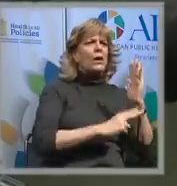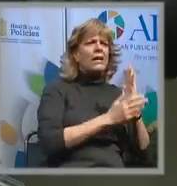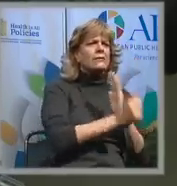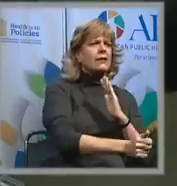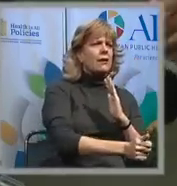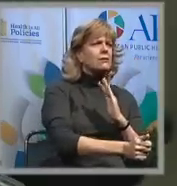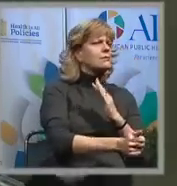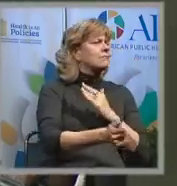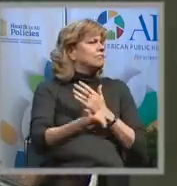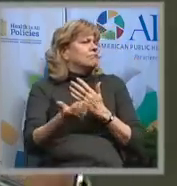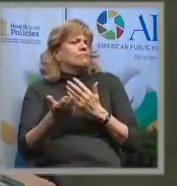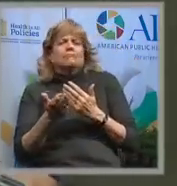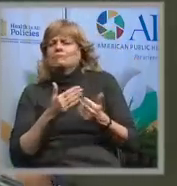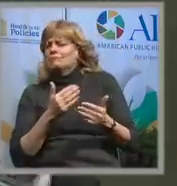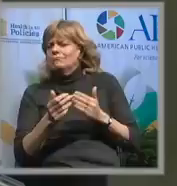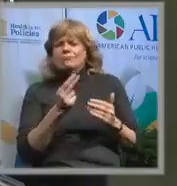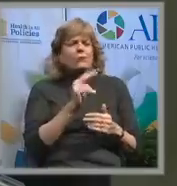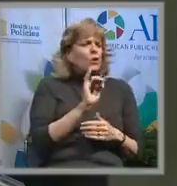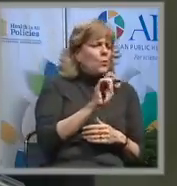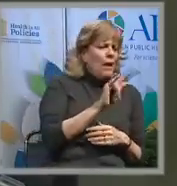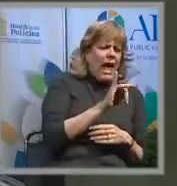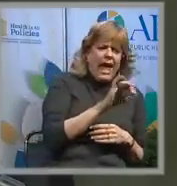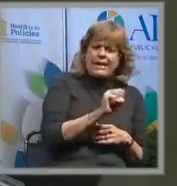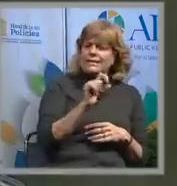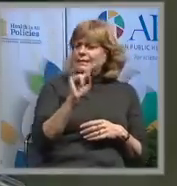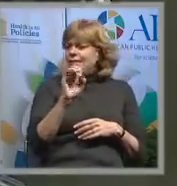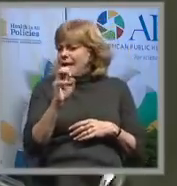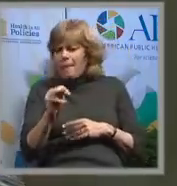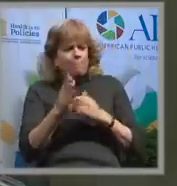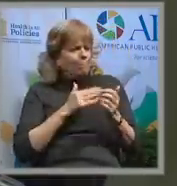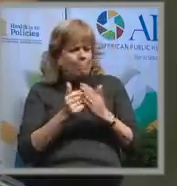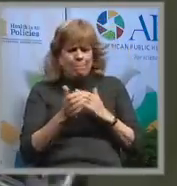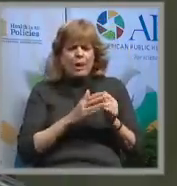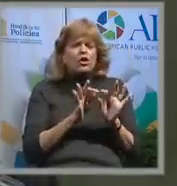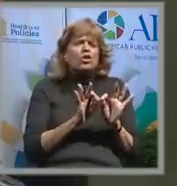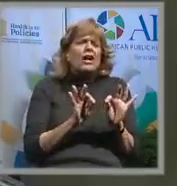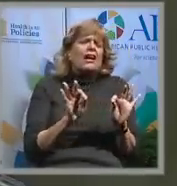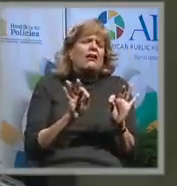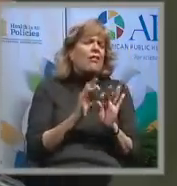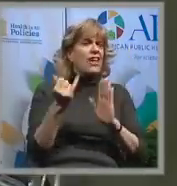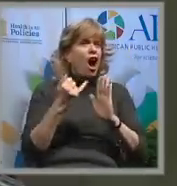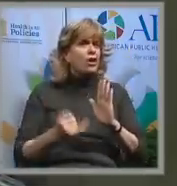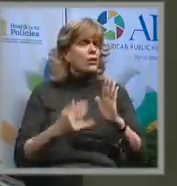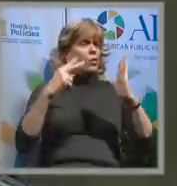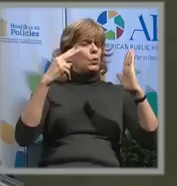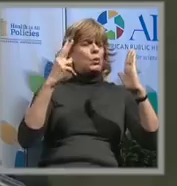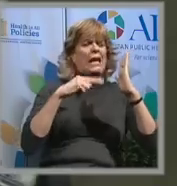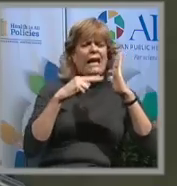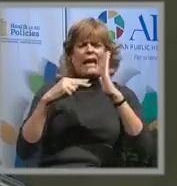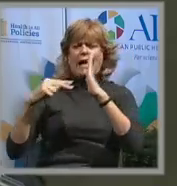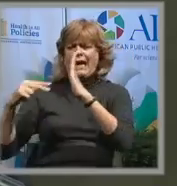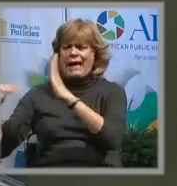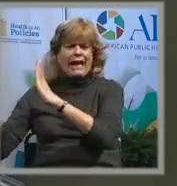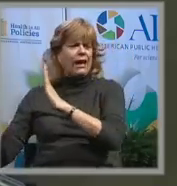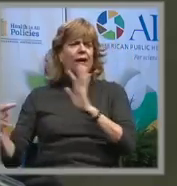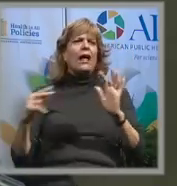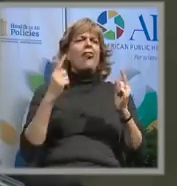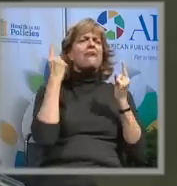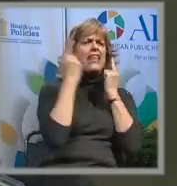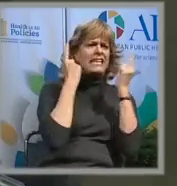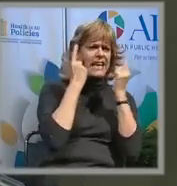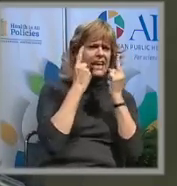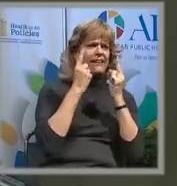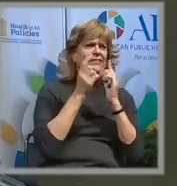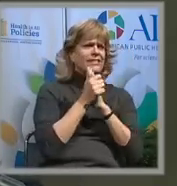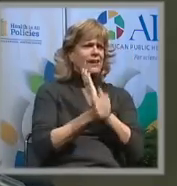it's the humanities and social sciences over the STEM, it's so critical. And in the arts, in all these areas, thinking skills will be important. And